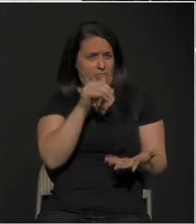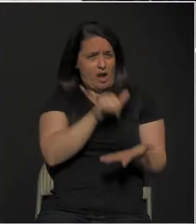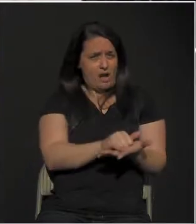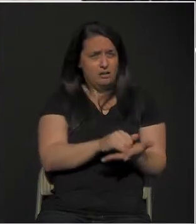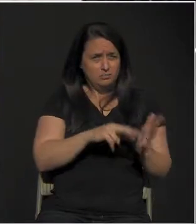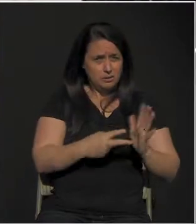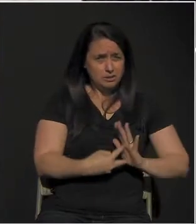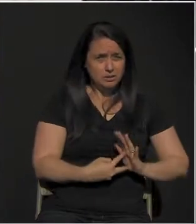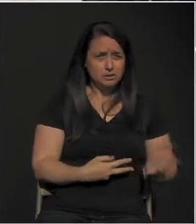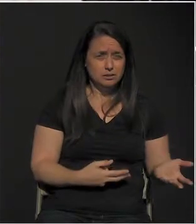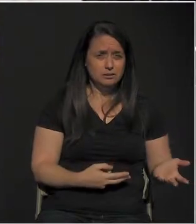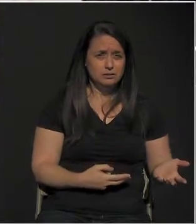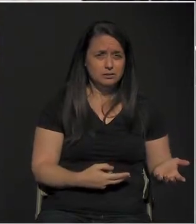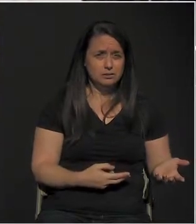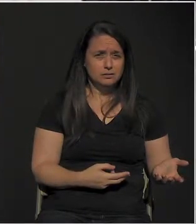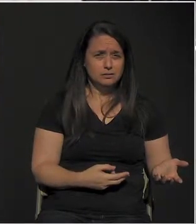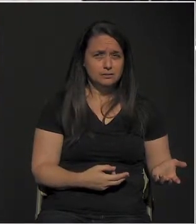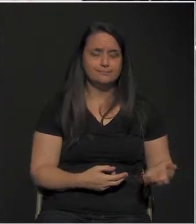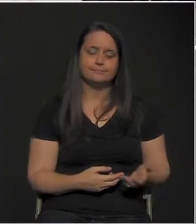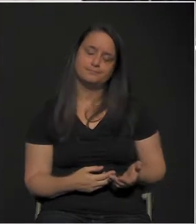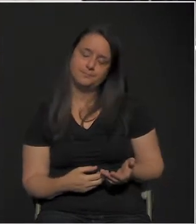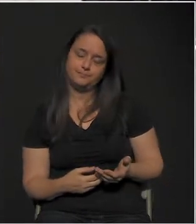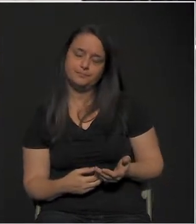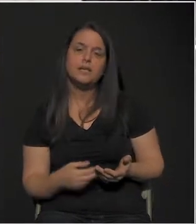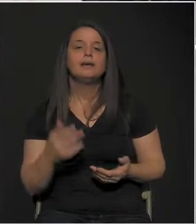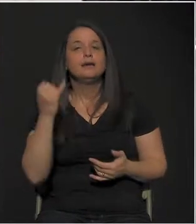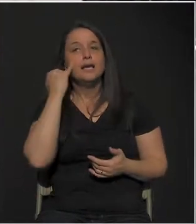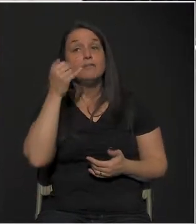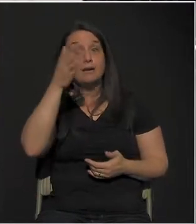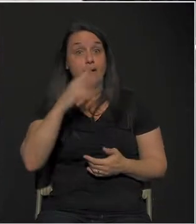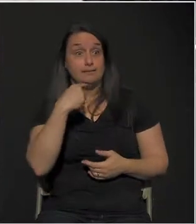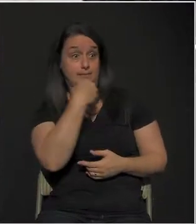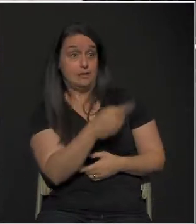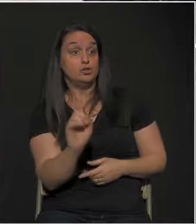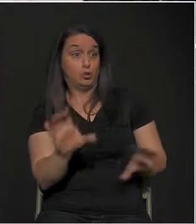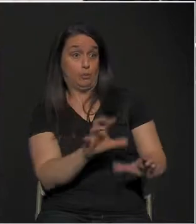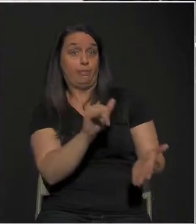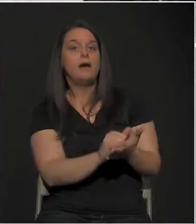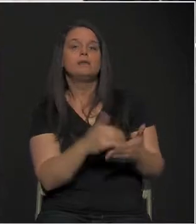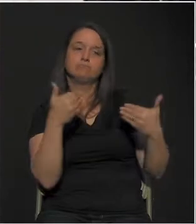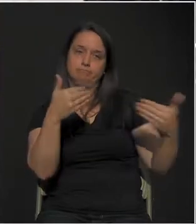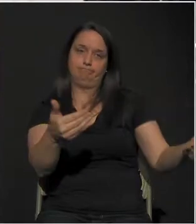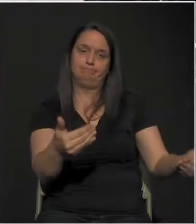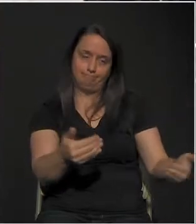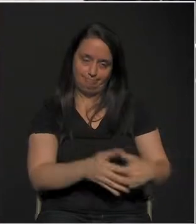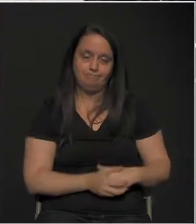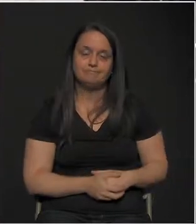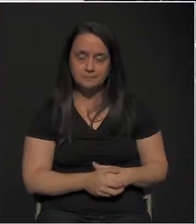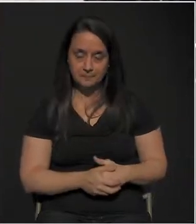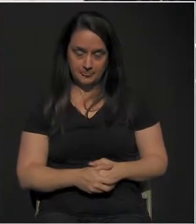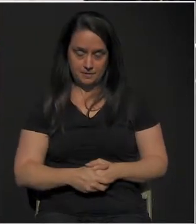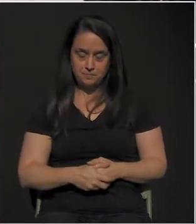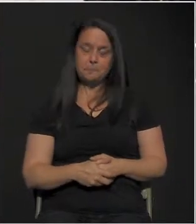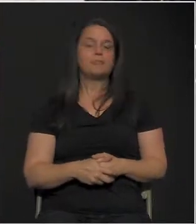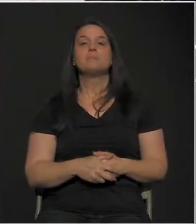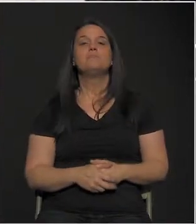Is that what that means? Look, if God tells you to do that, more power to you. You have the Spirit of God in you. Go do it.